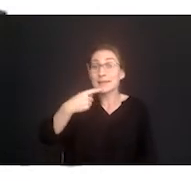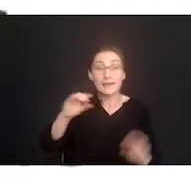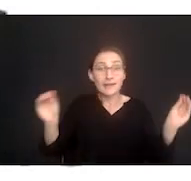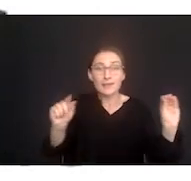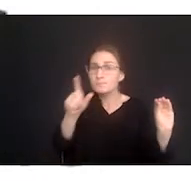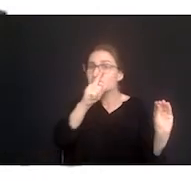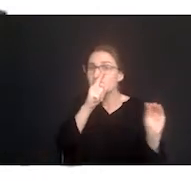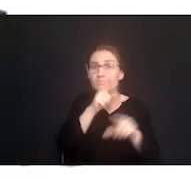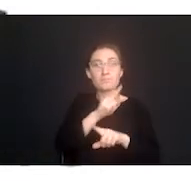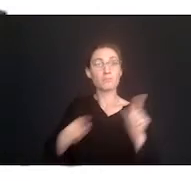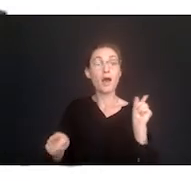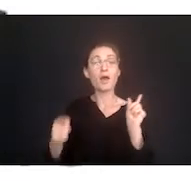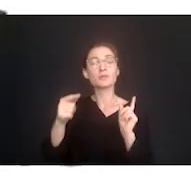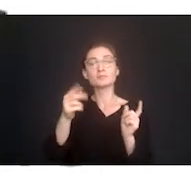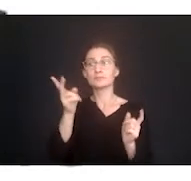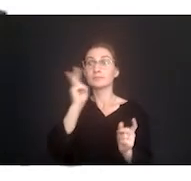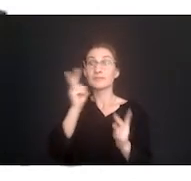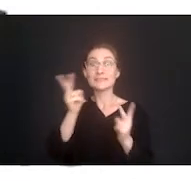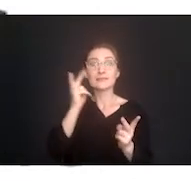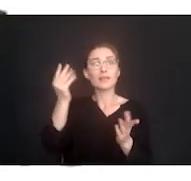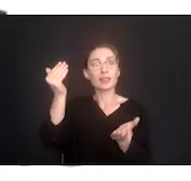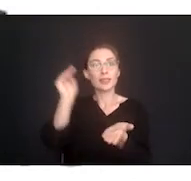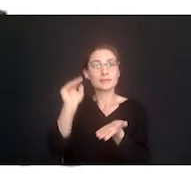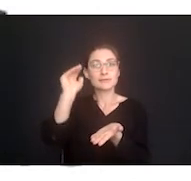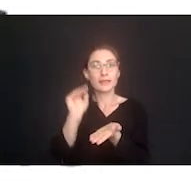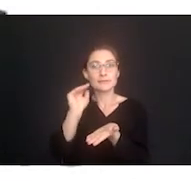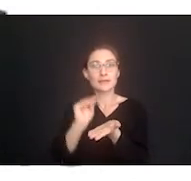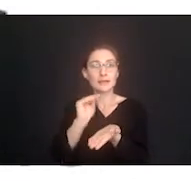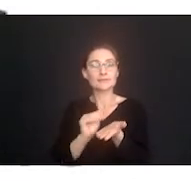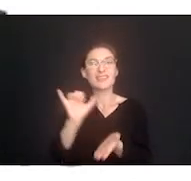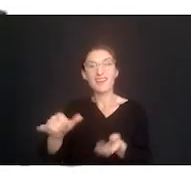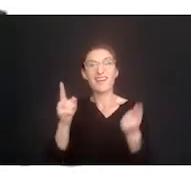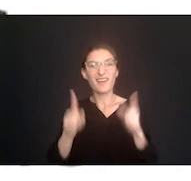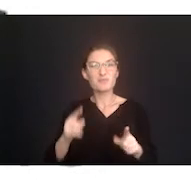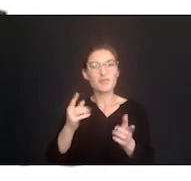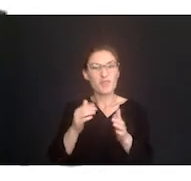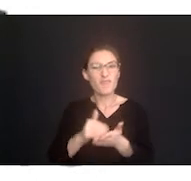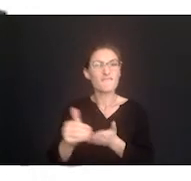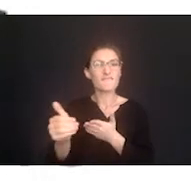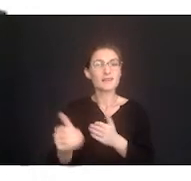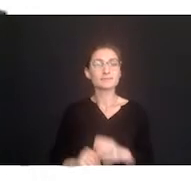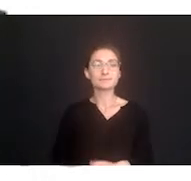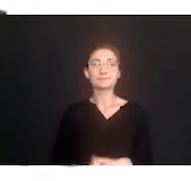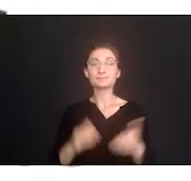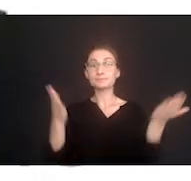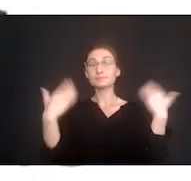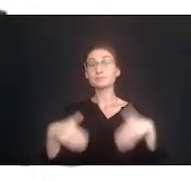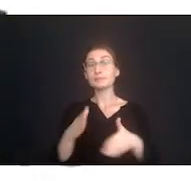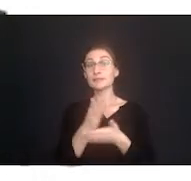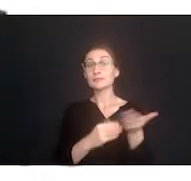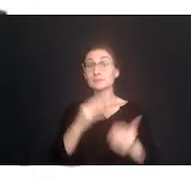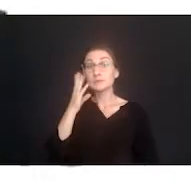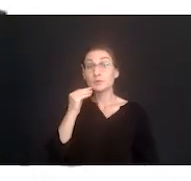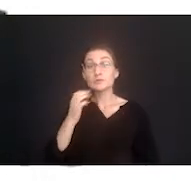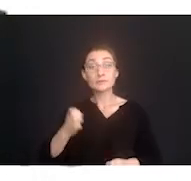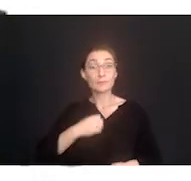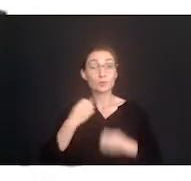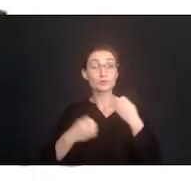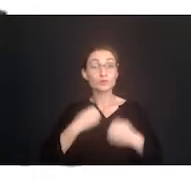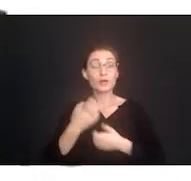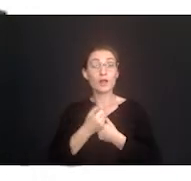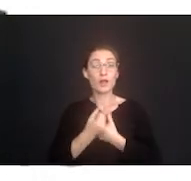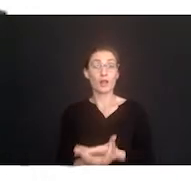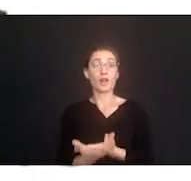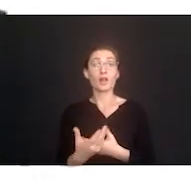anything, but you see them less and less and less. That has been the case for many people. For some, there may be emotional burnout as well due to